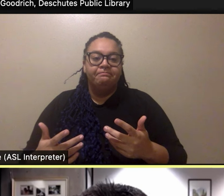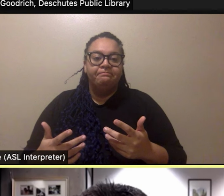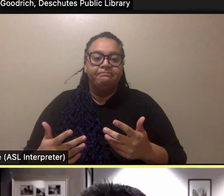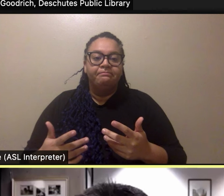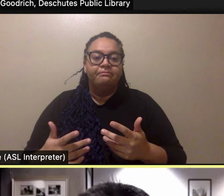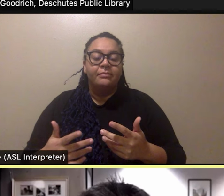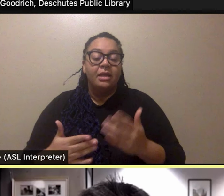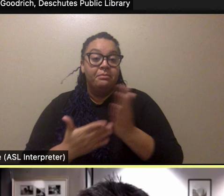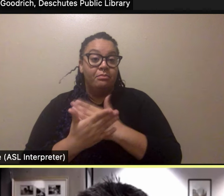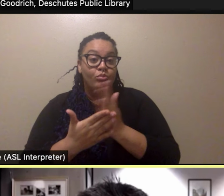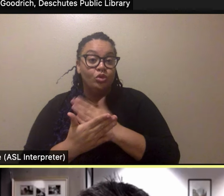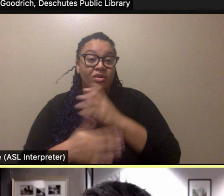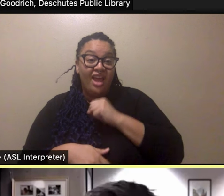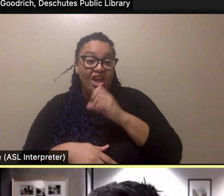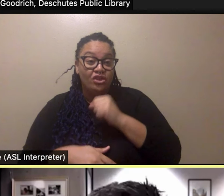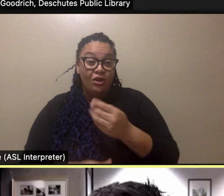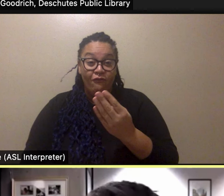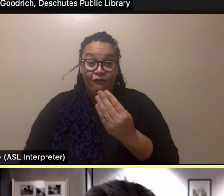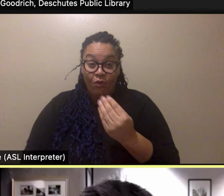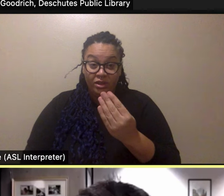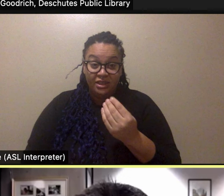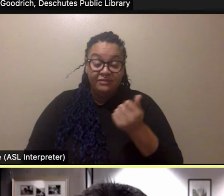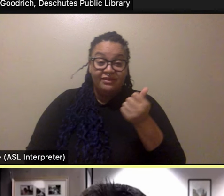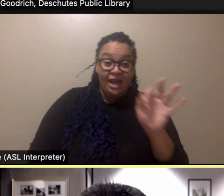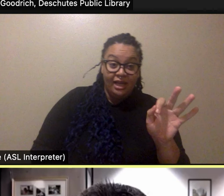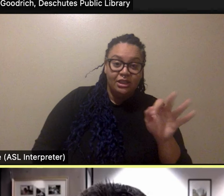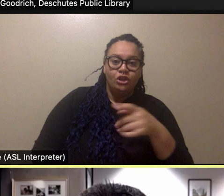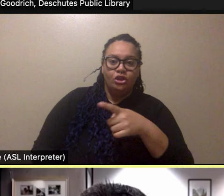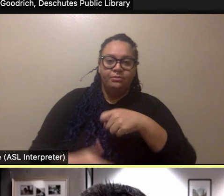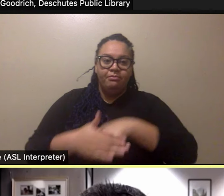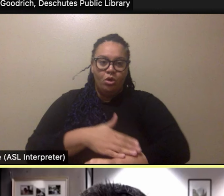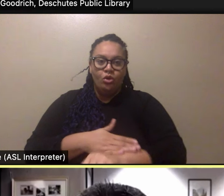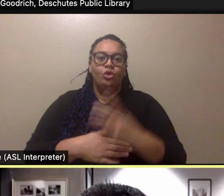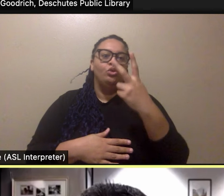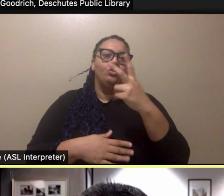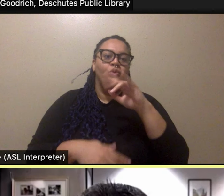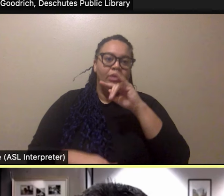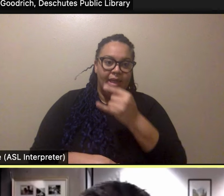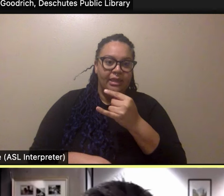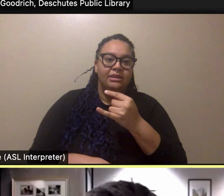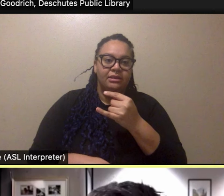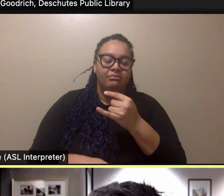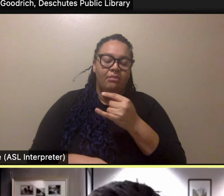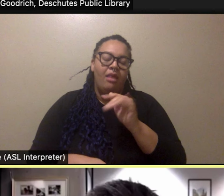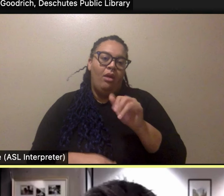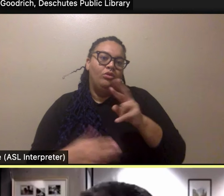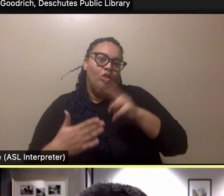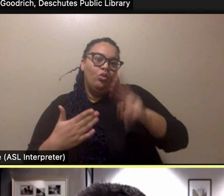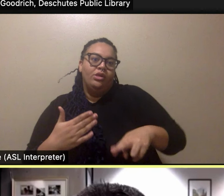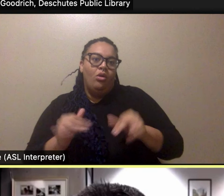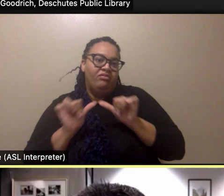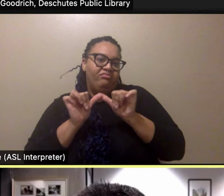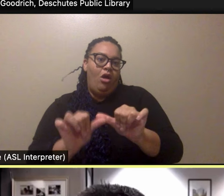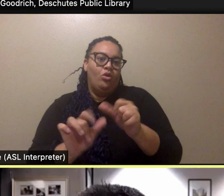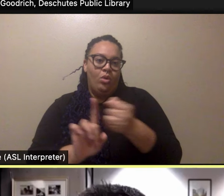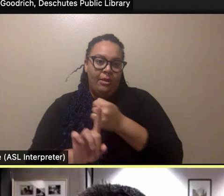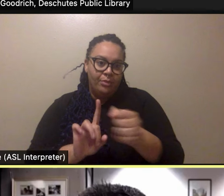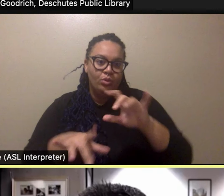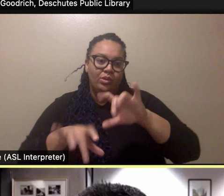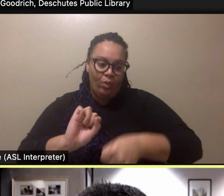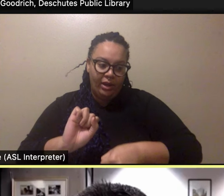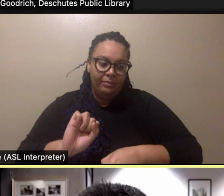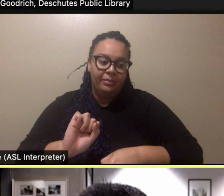Between the ages of 14 and 19, she gave birth to 2 children as a result of that ongoing abuse and rape.